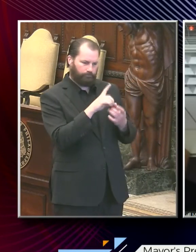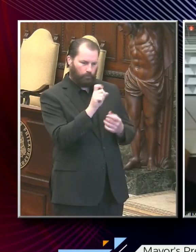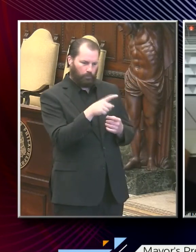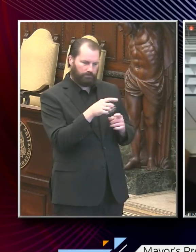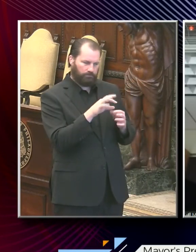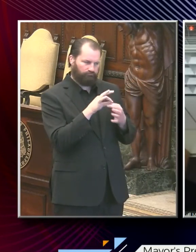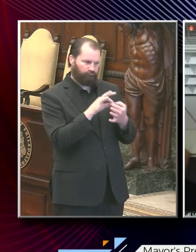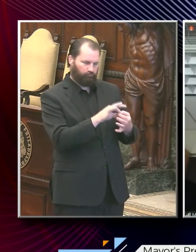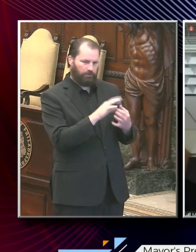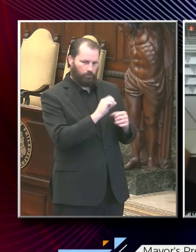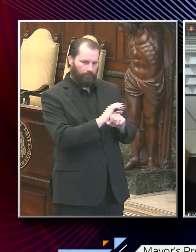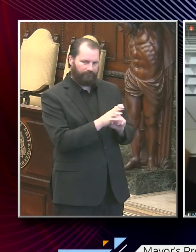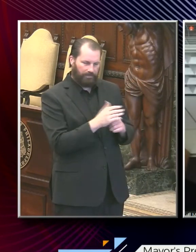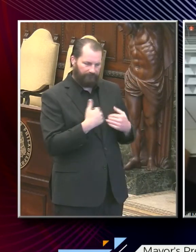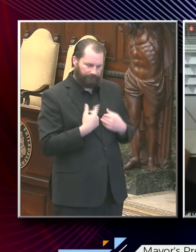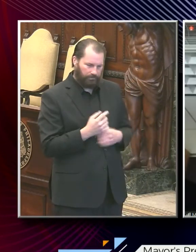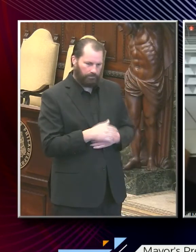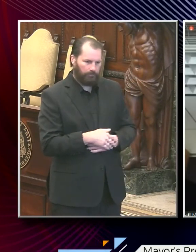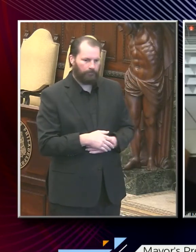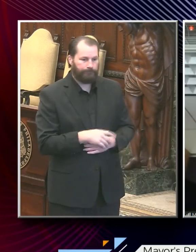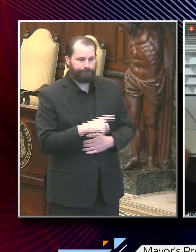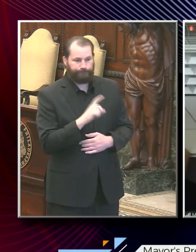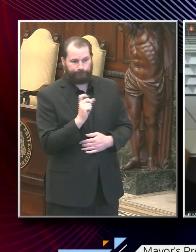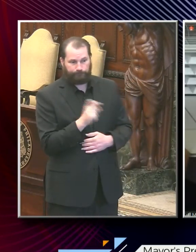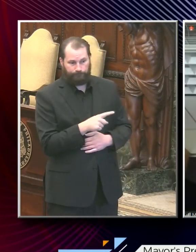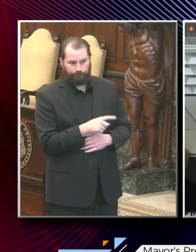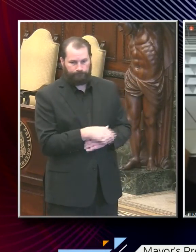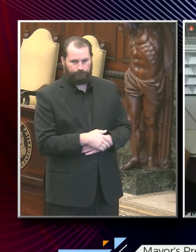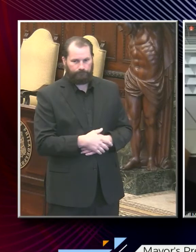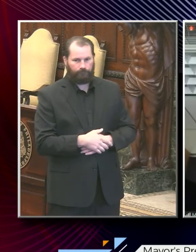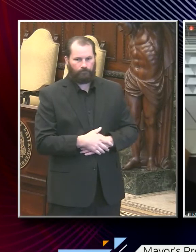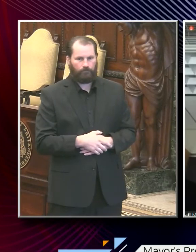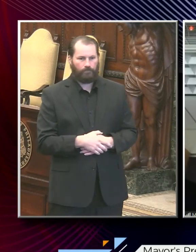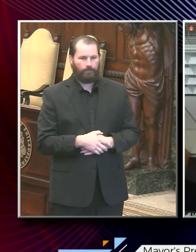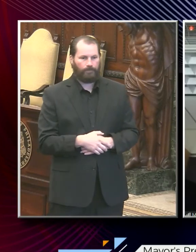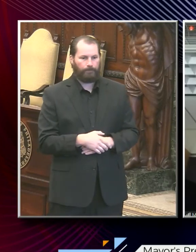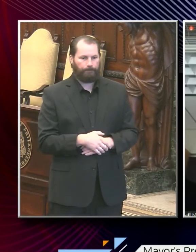the fountain, like Logan Circle fountain, was not on. The